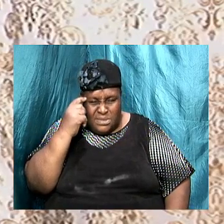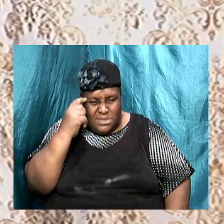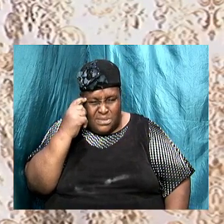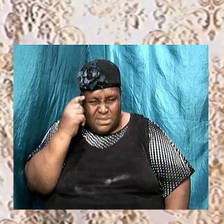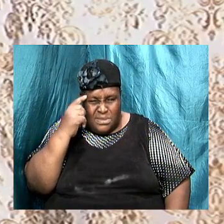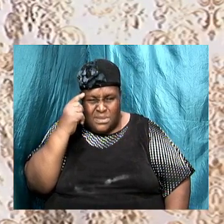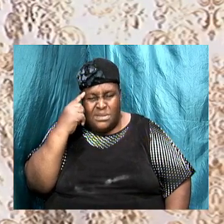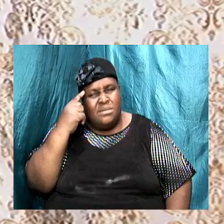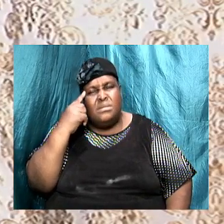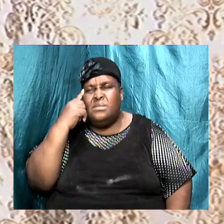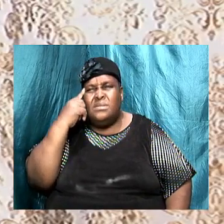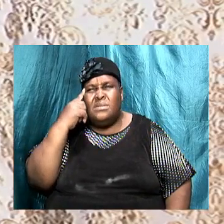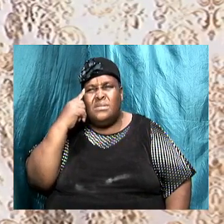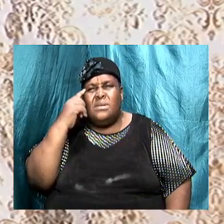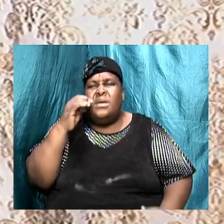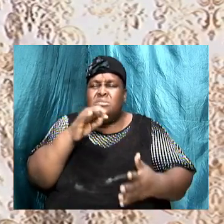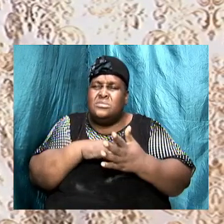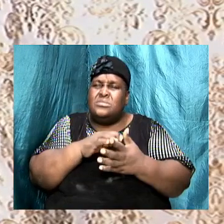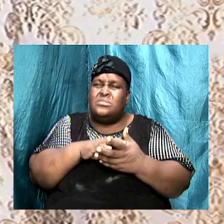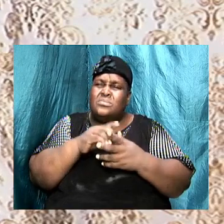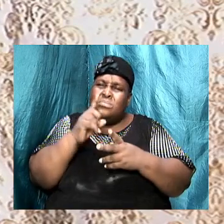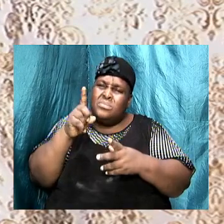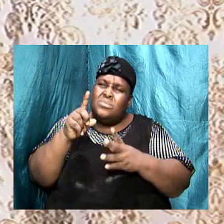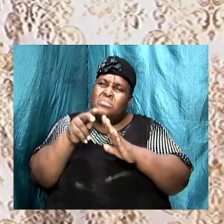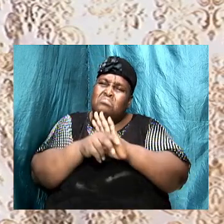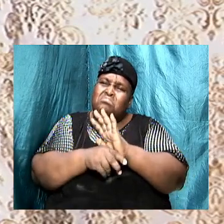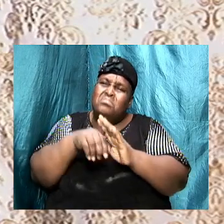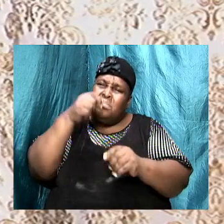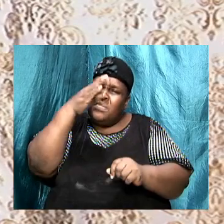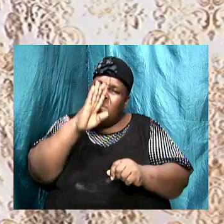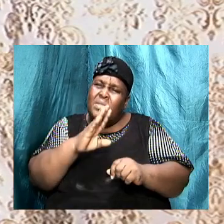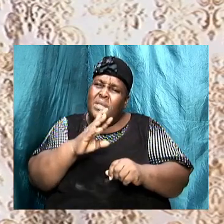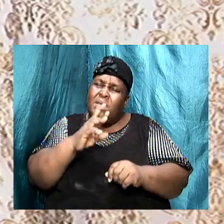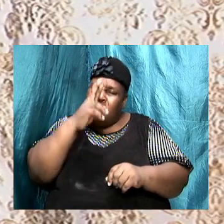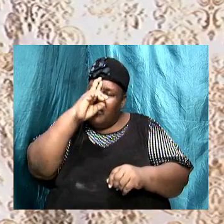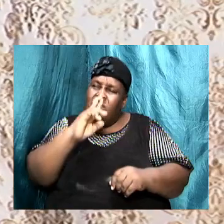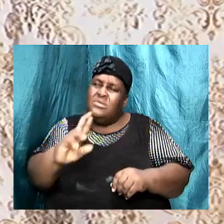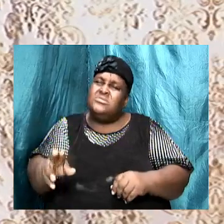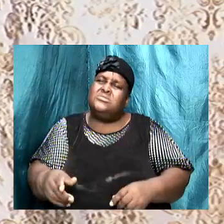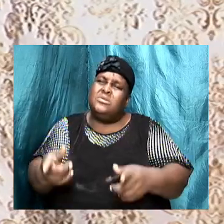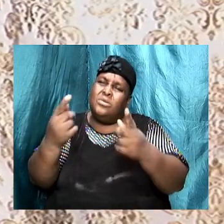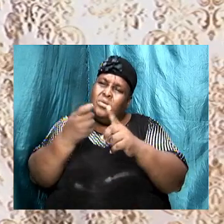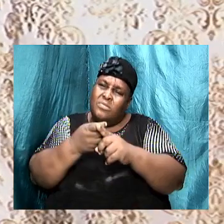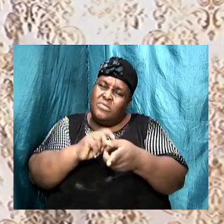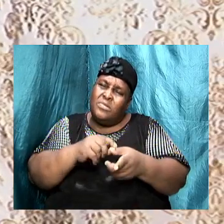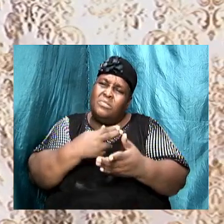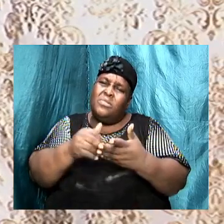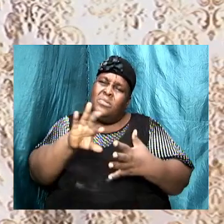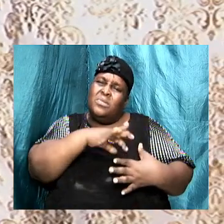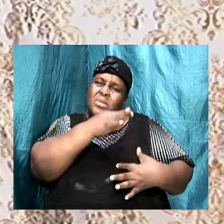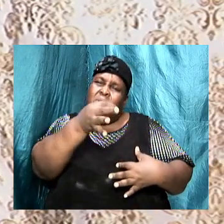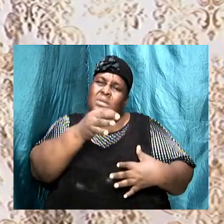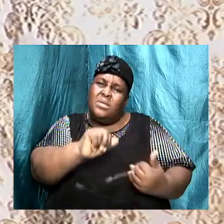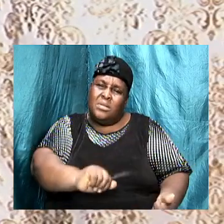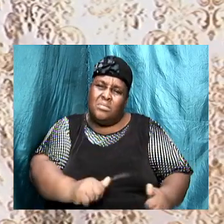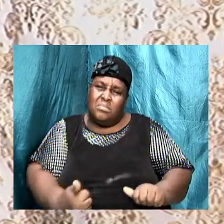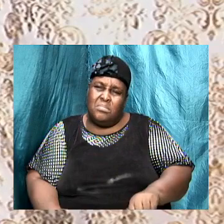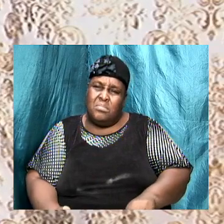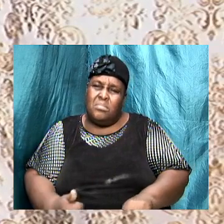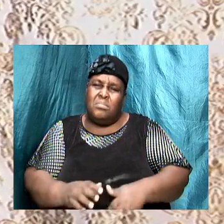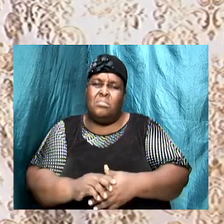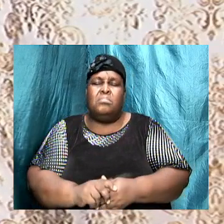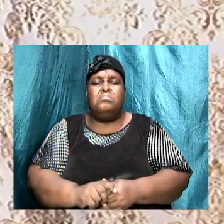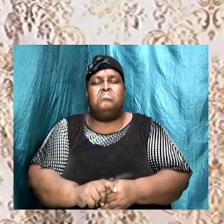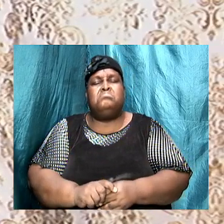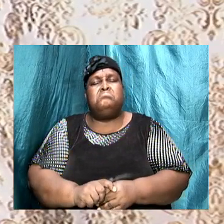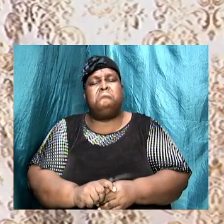God and the revelation that comes from the Holy Ghost as it pertains to baptism,